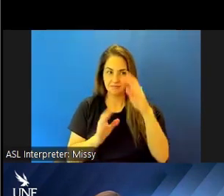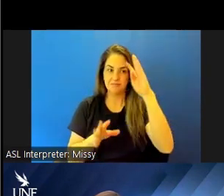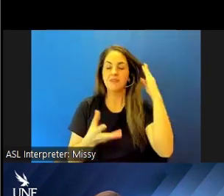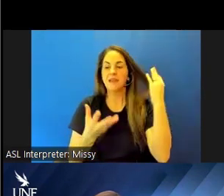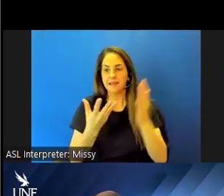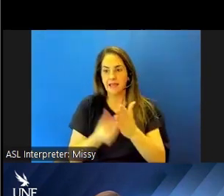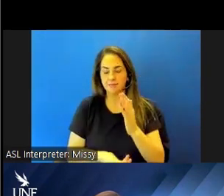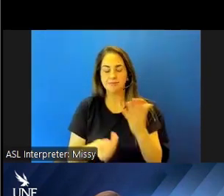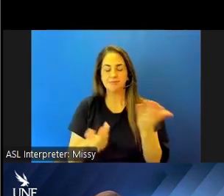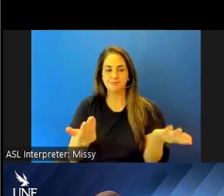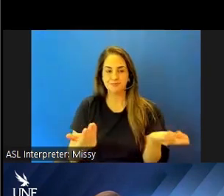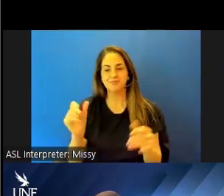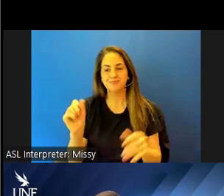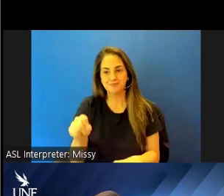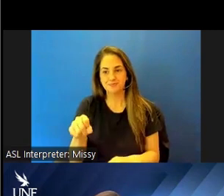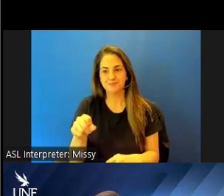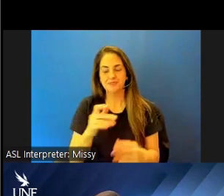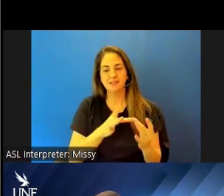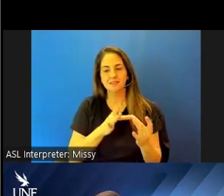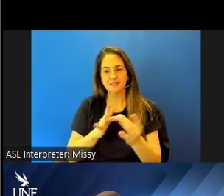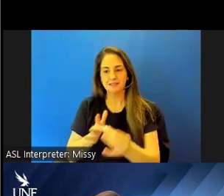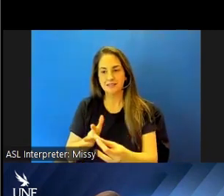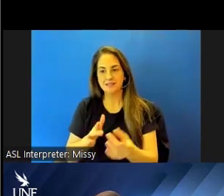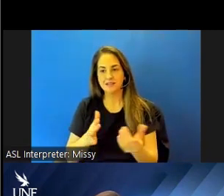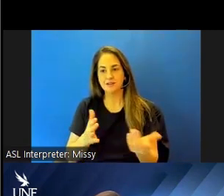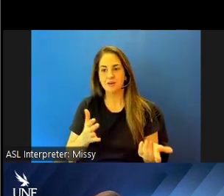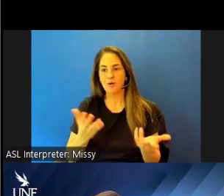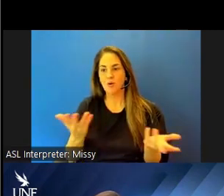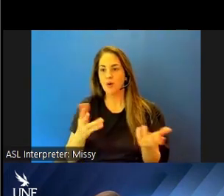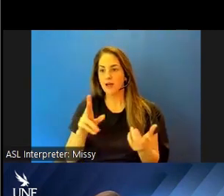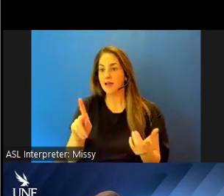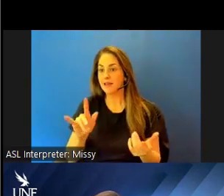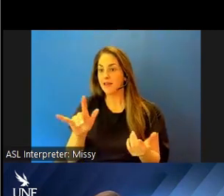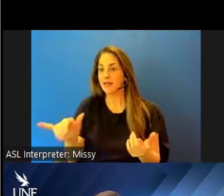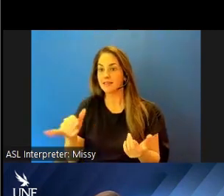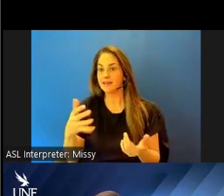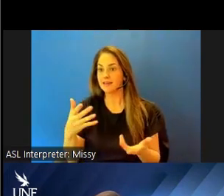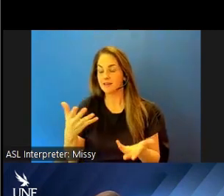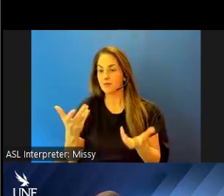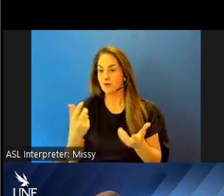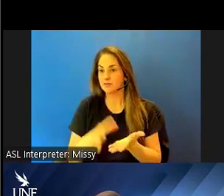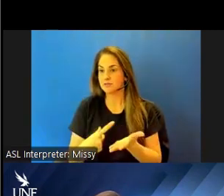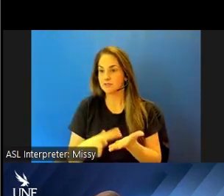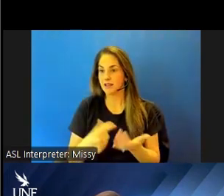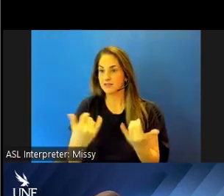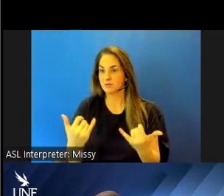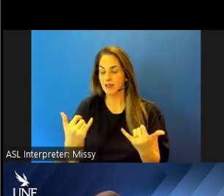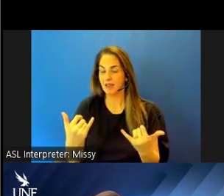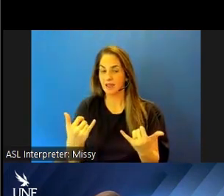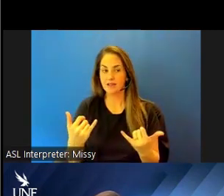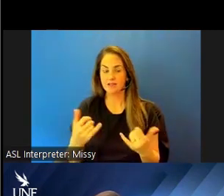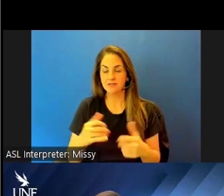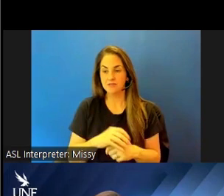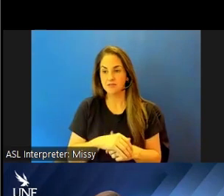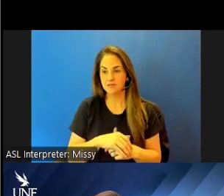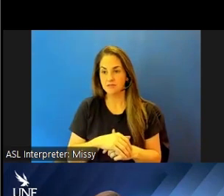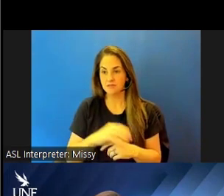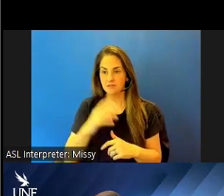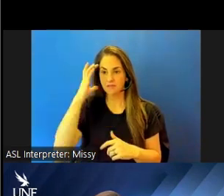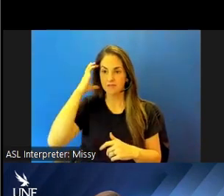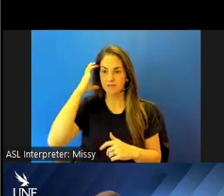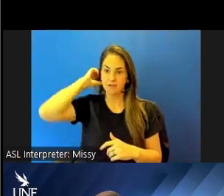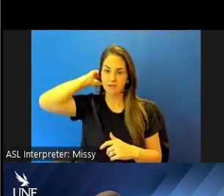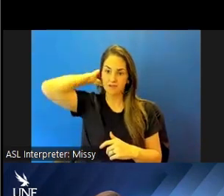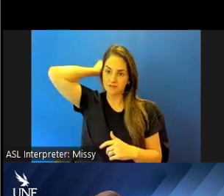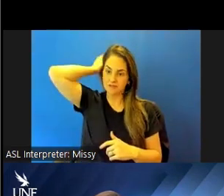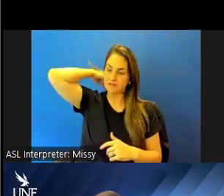Gaps, yes. And this will lead into what Kelly is going to talk to as well today. So as